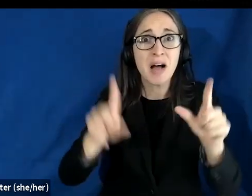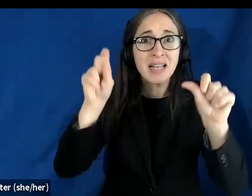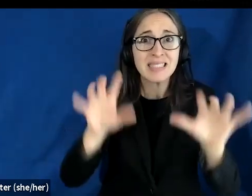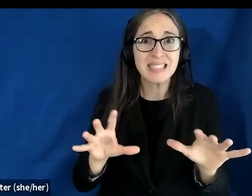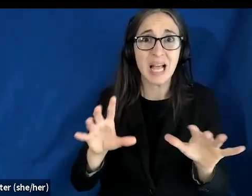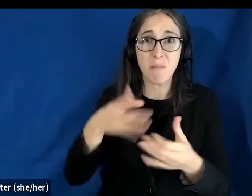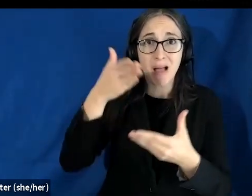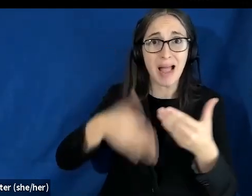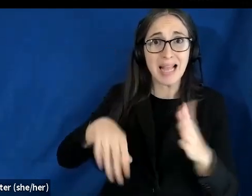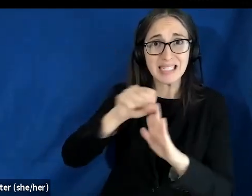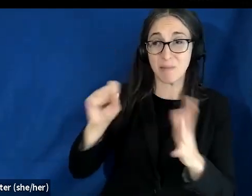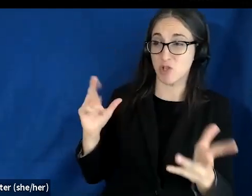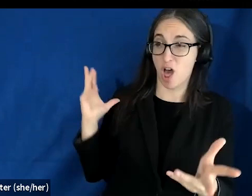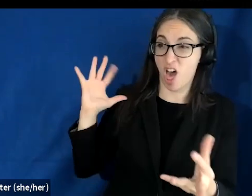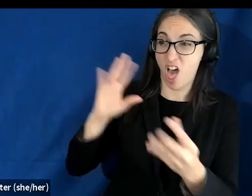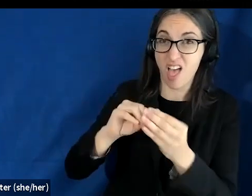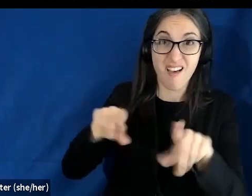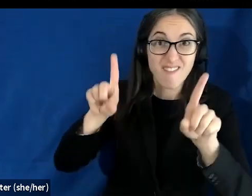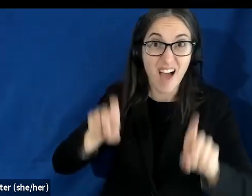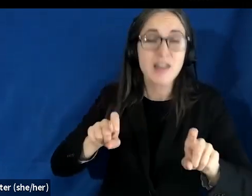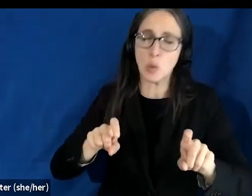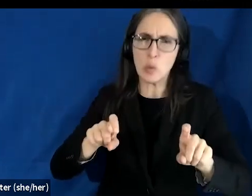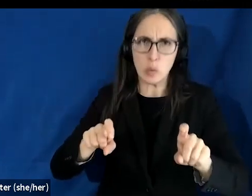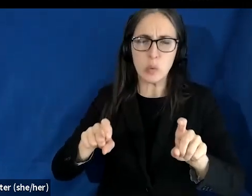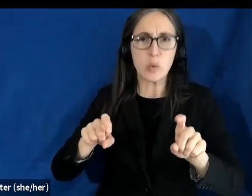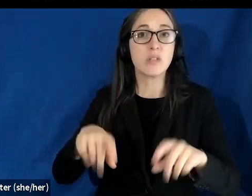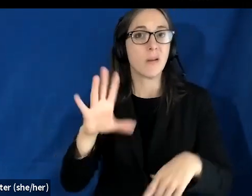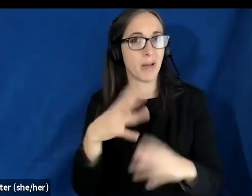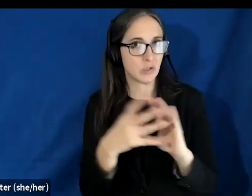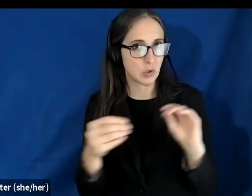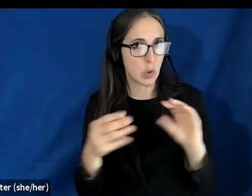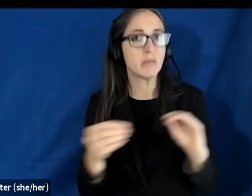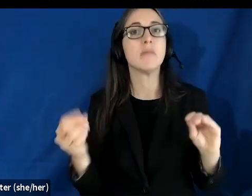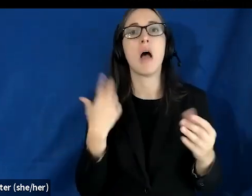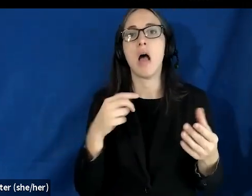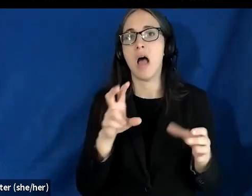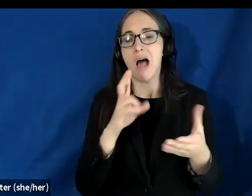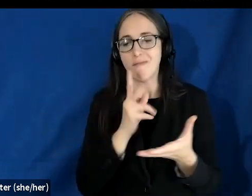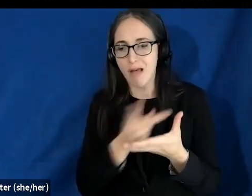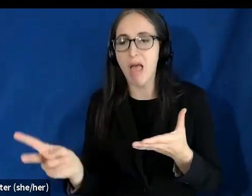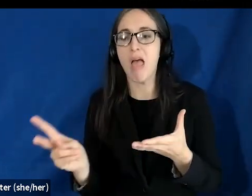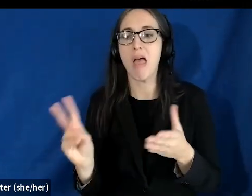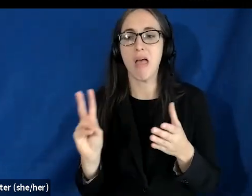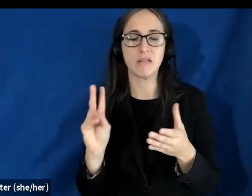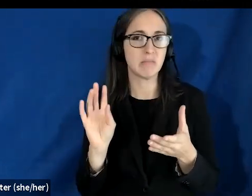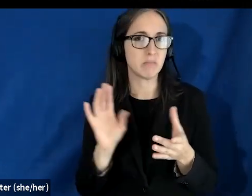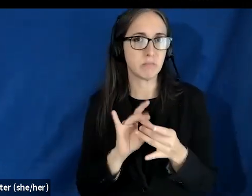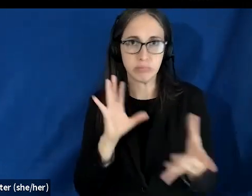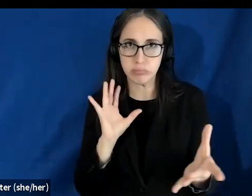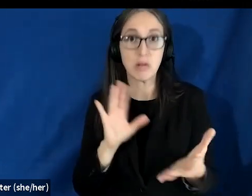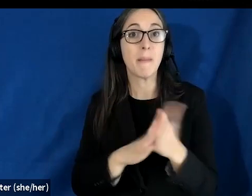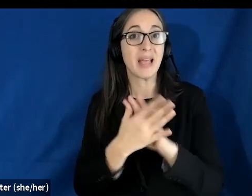semester. So that was my story. I flunked out. I became homeless a little bit, but worked really